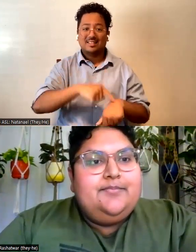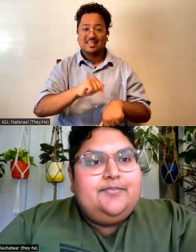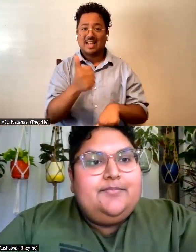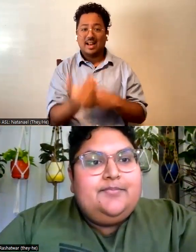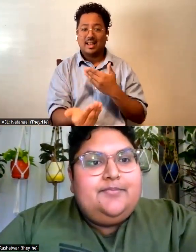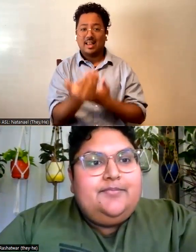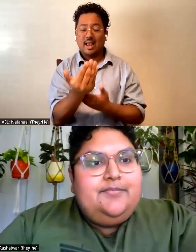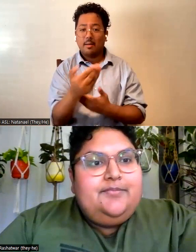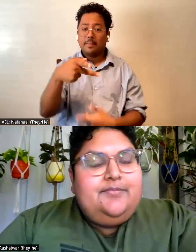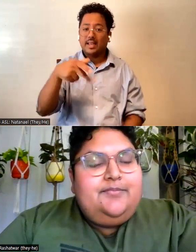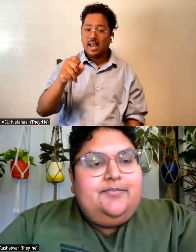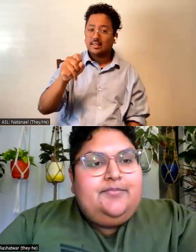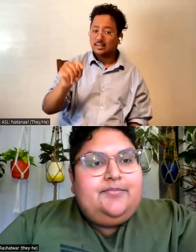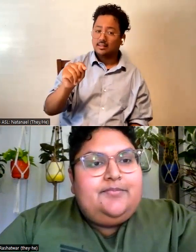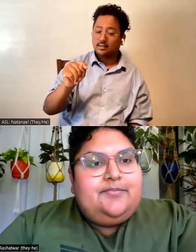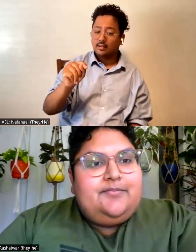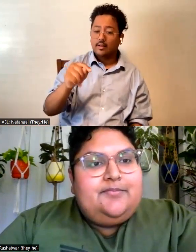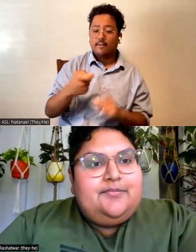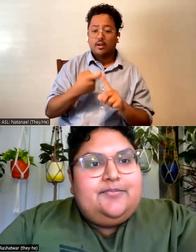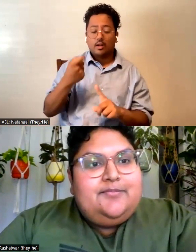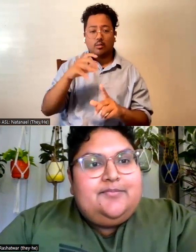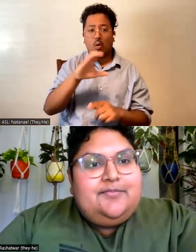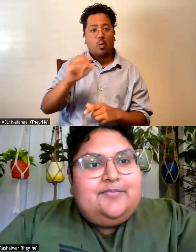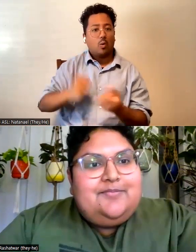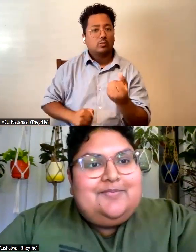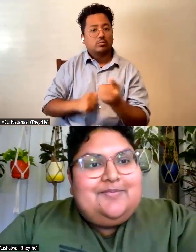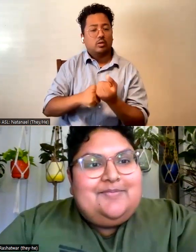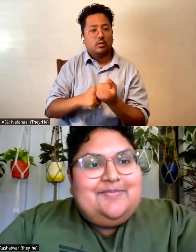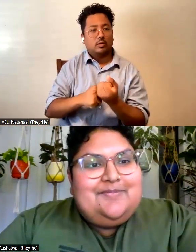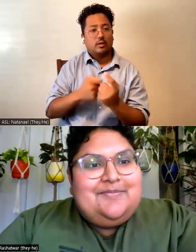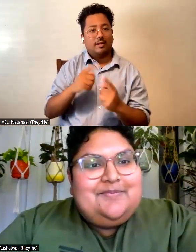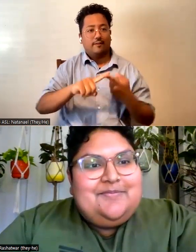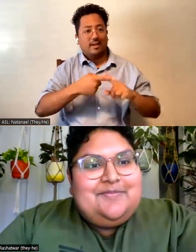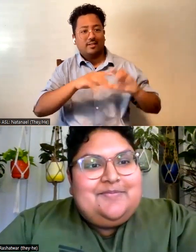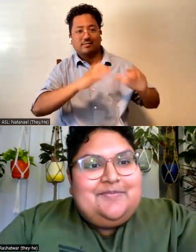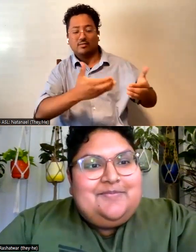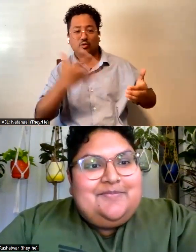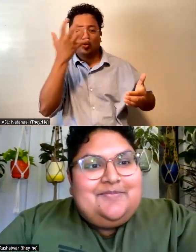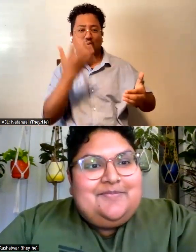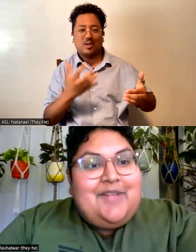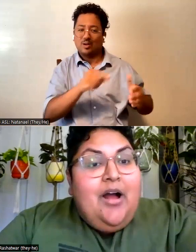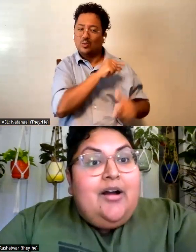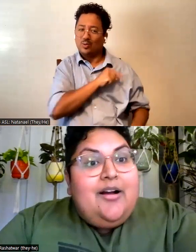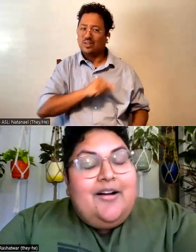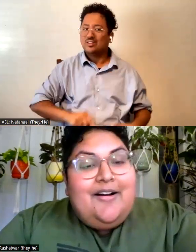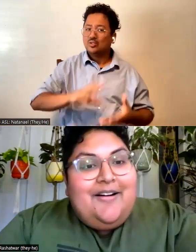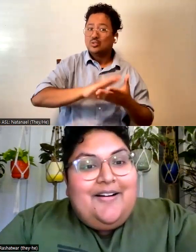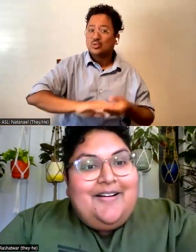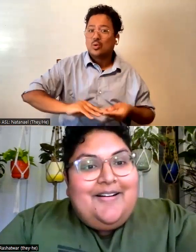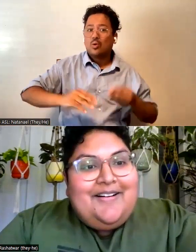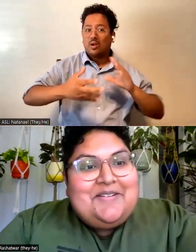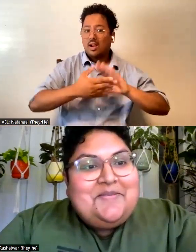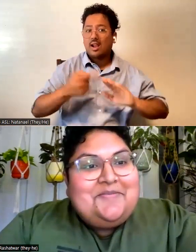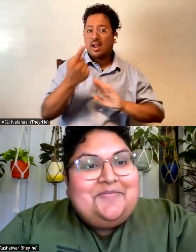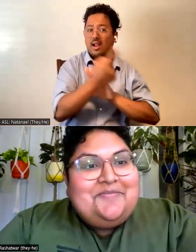have a special co-sponsored presentation with our friends from Drag Queen Story Hour, with a special Drag